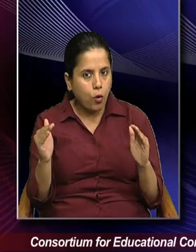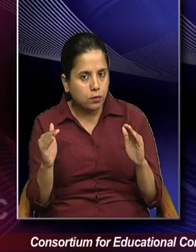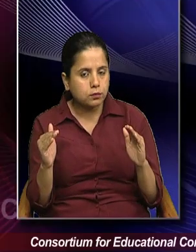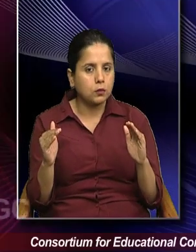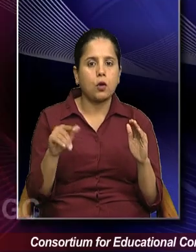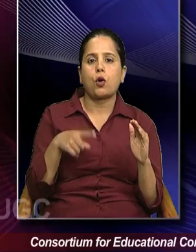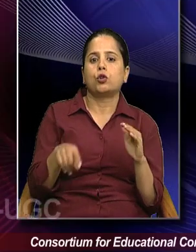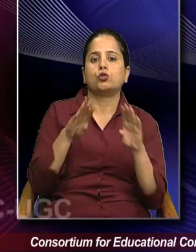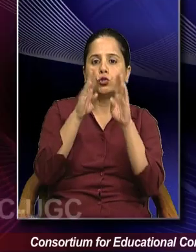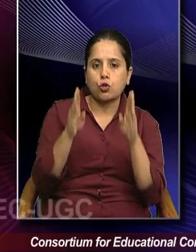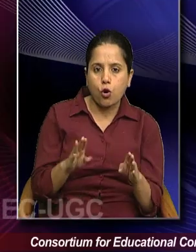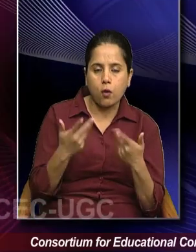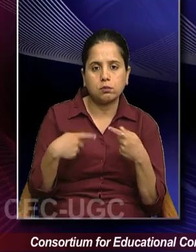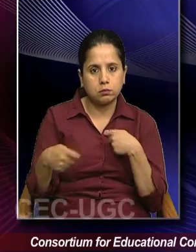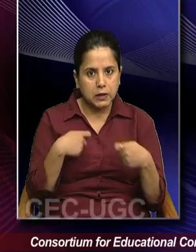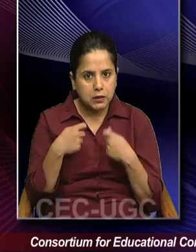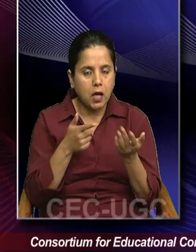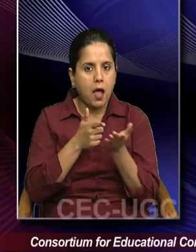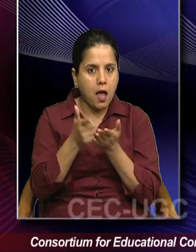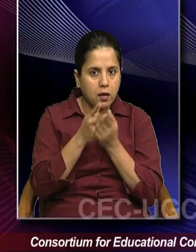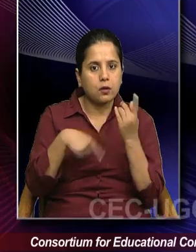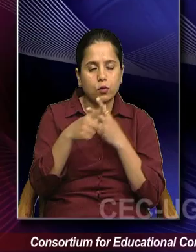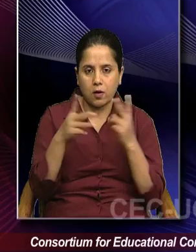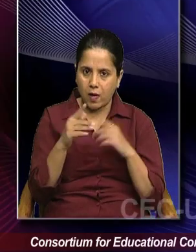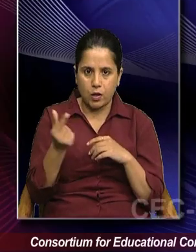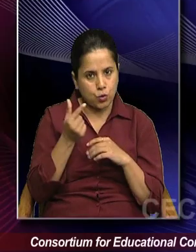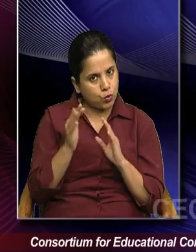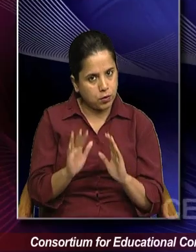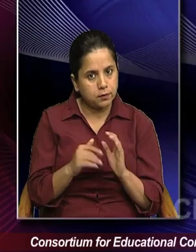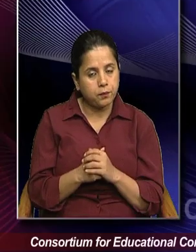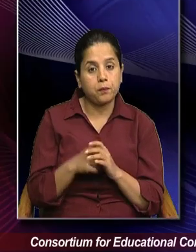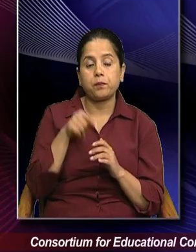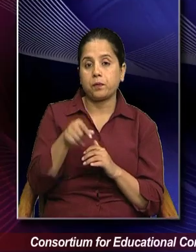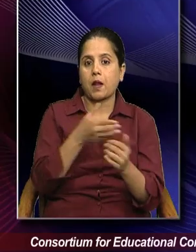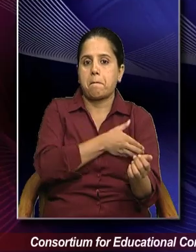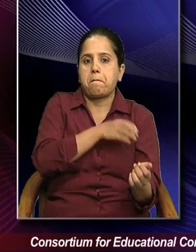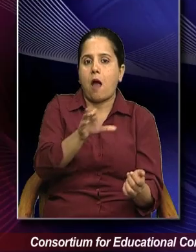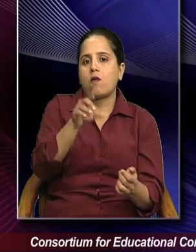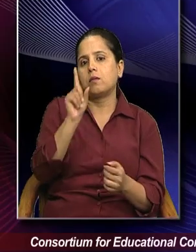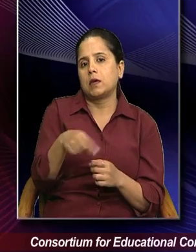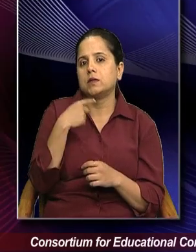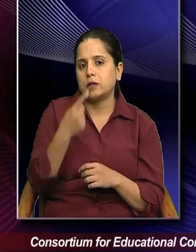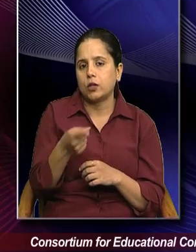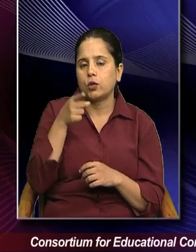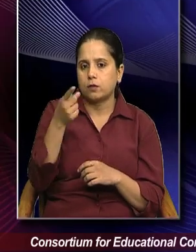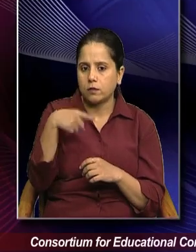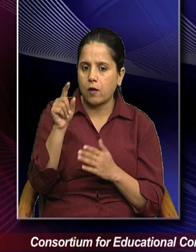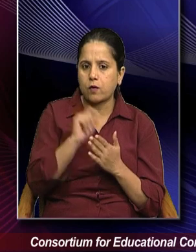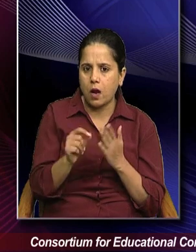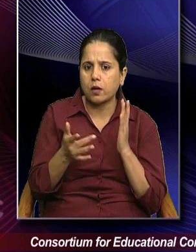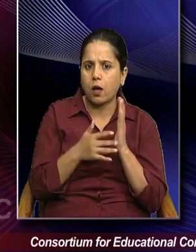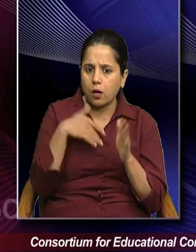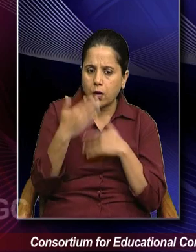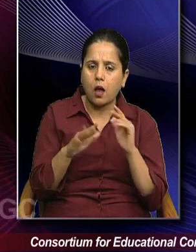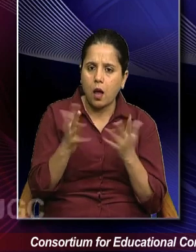their shops or business, agriculture, etc. So, empower them to write on that